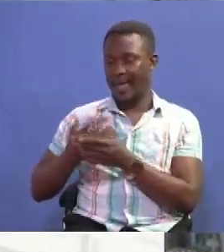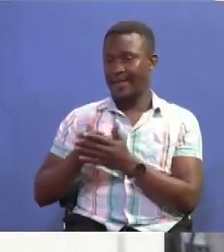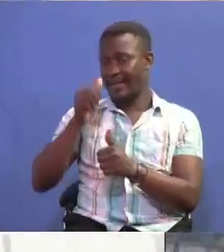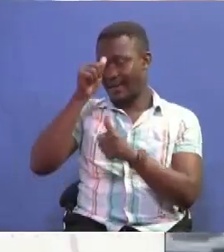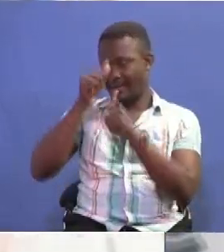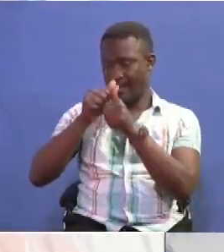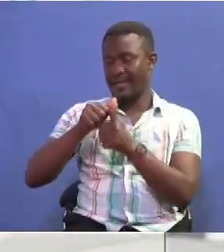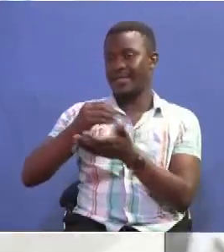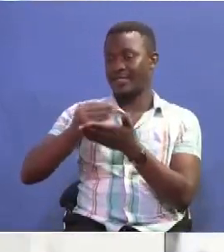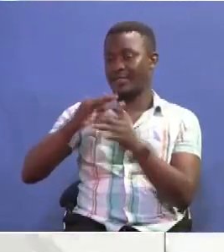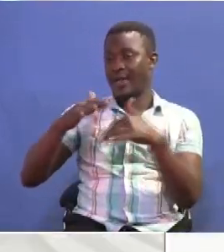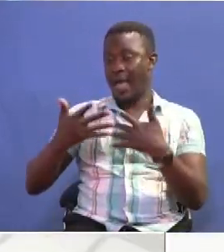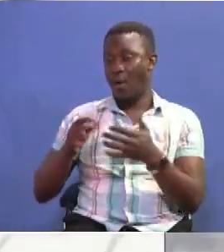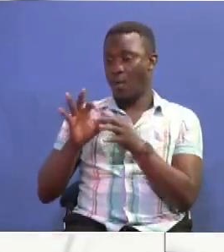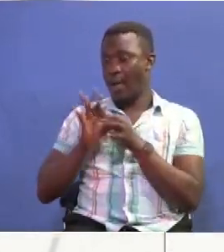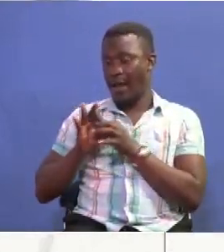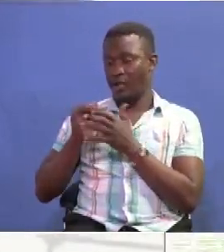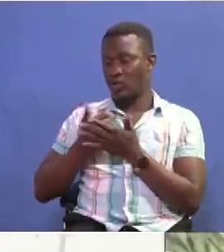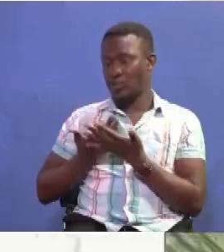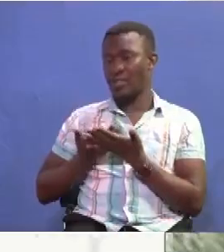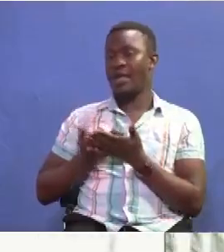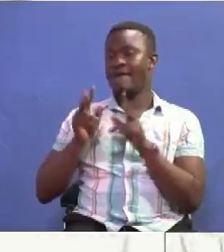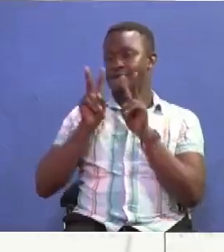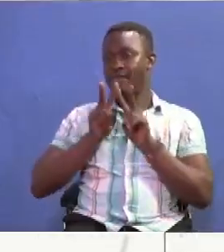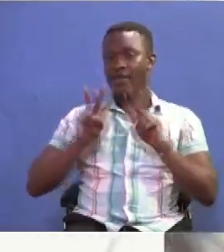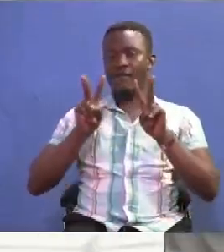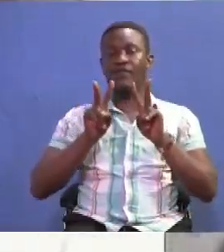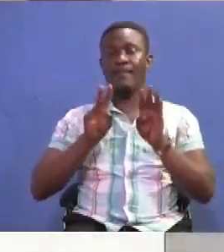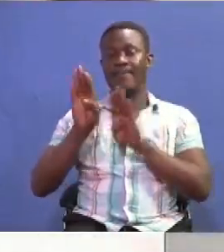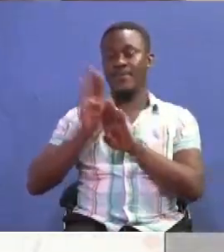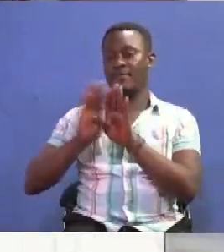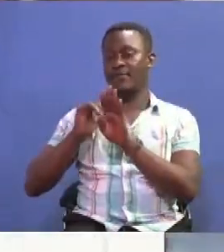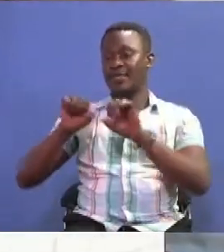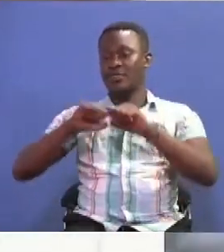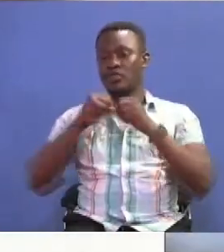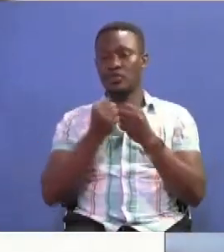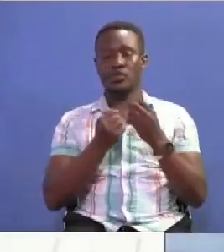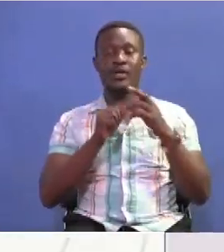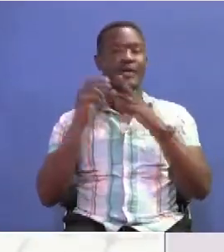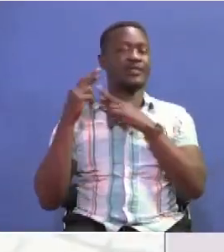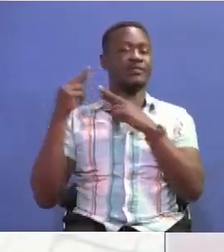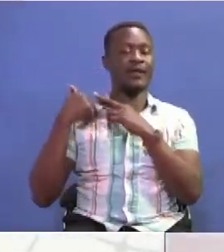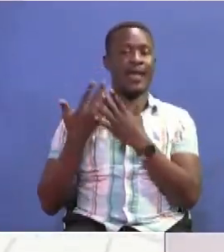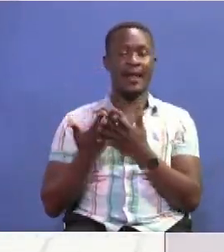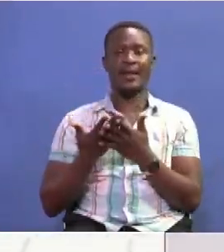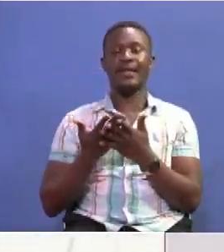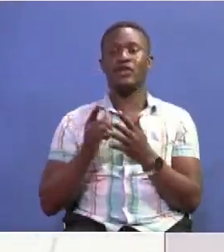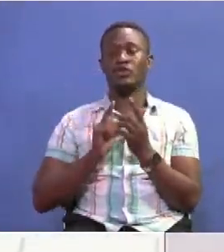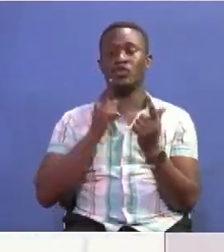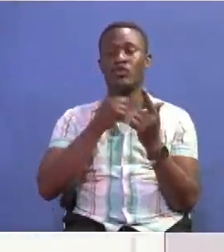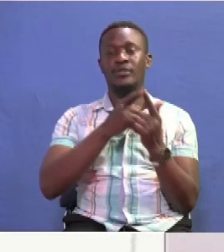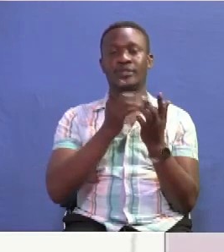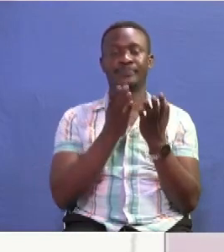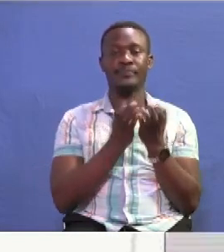the students of how cultural values uphold moral uprightness, social responsibility, and empathy towards the